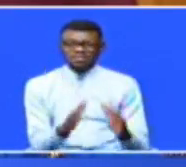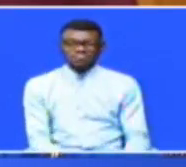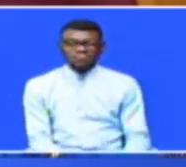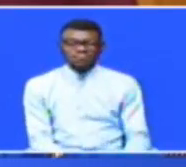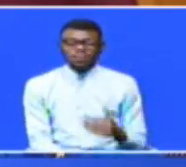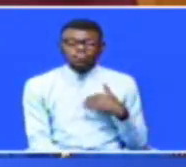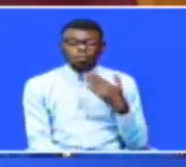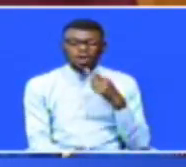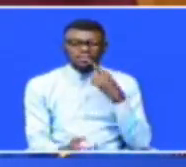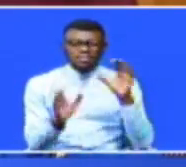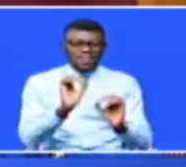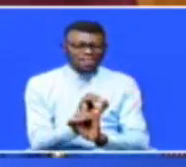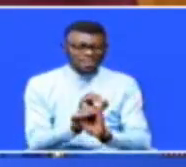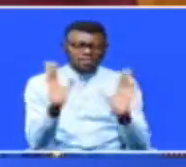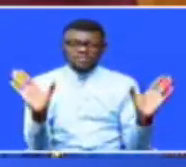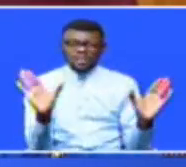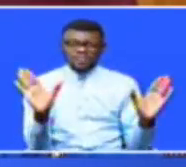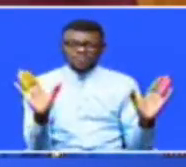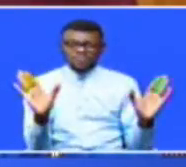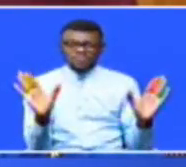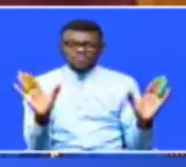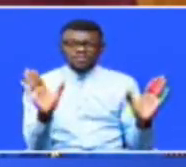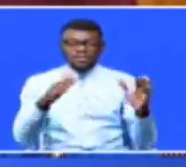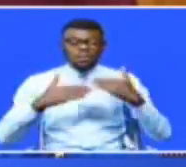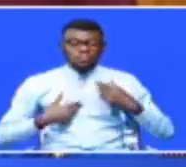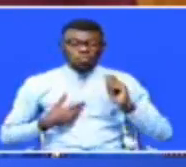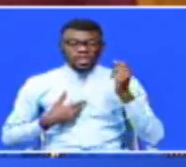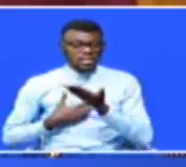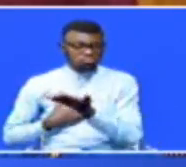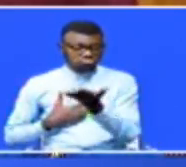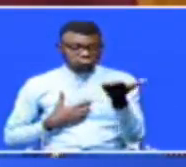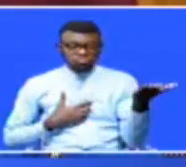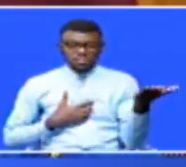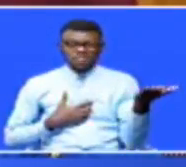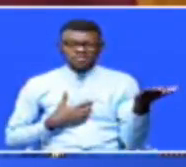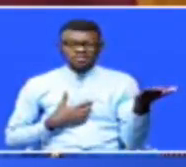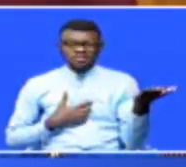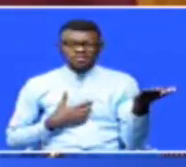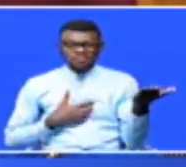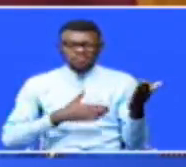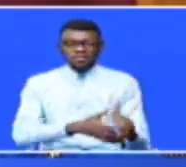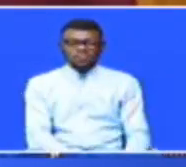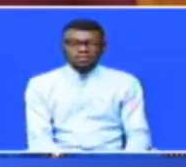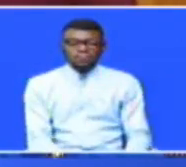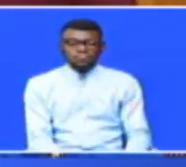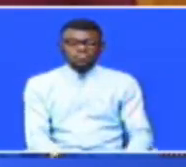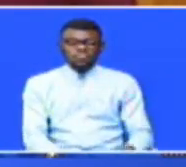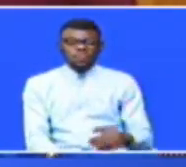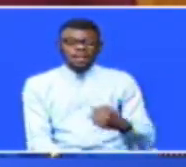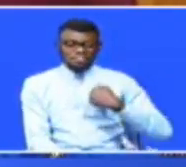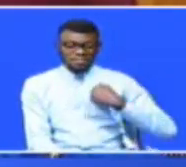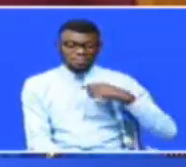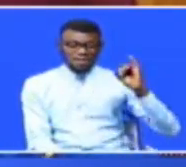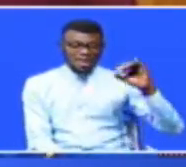I want to state clearly to the Kenyans that I, as Inspector